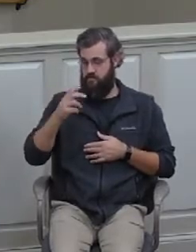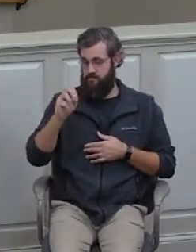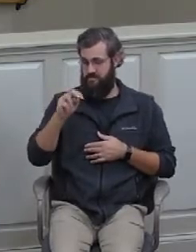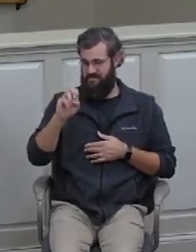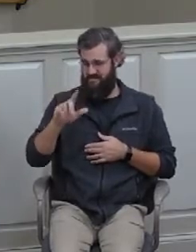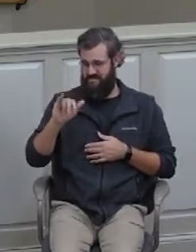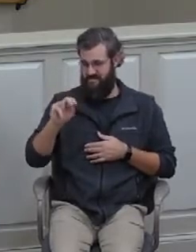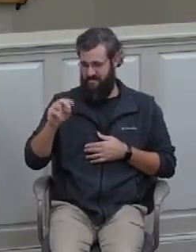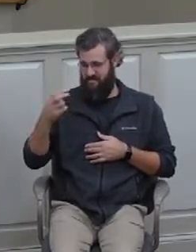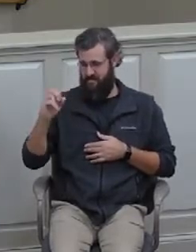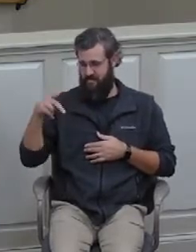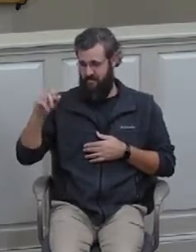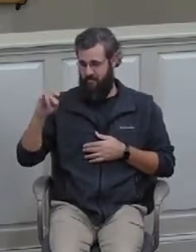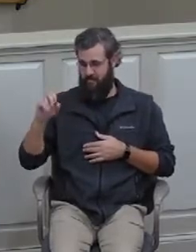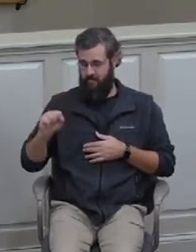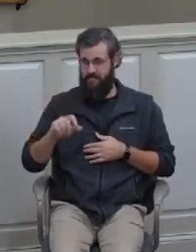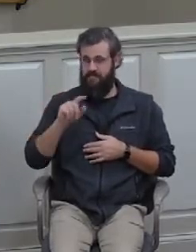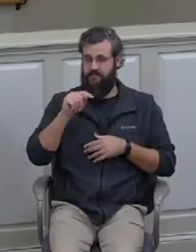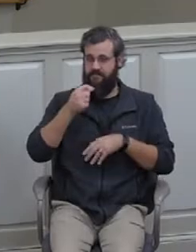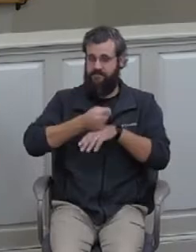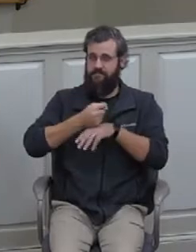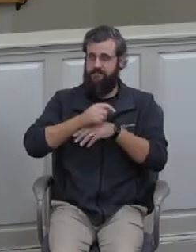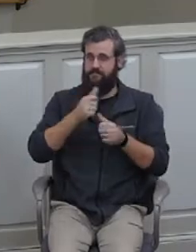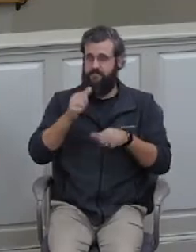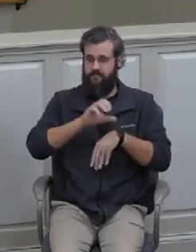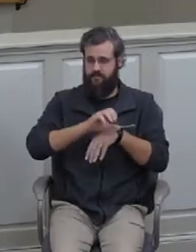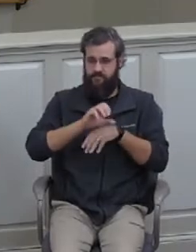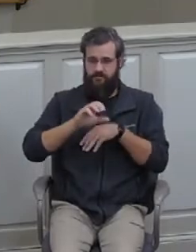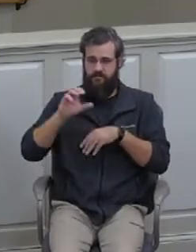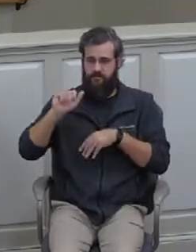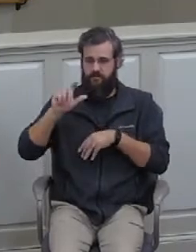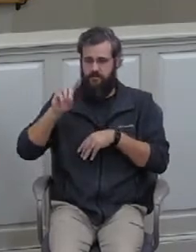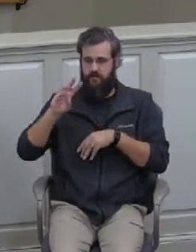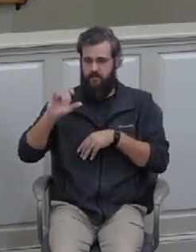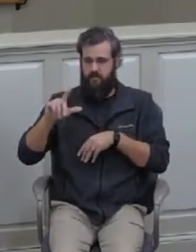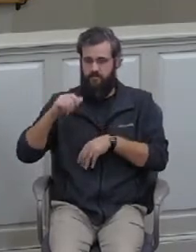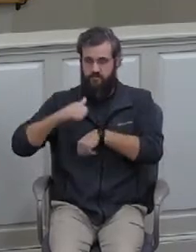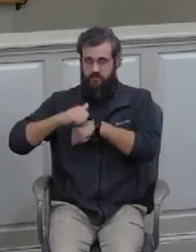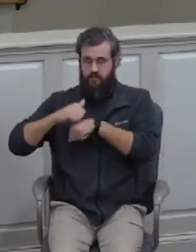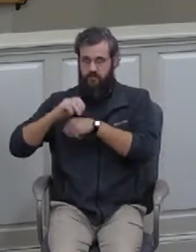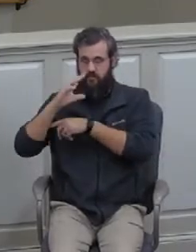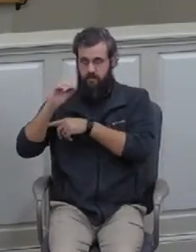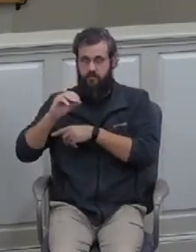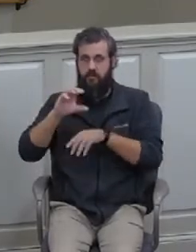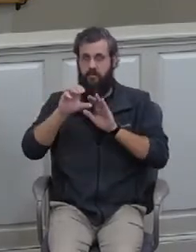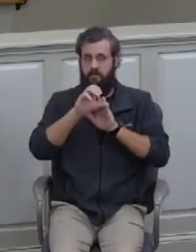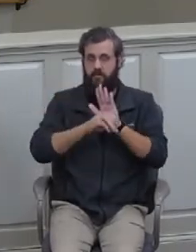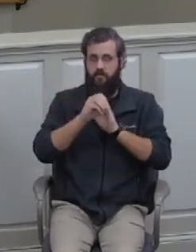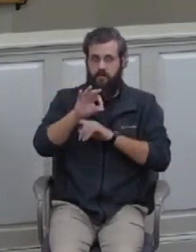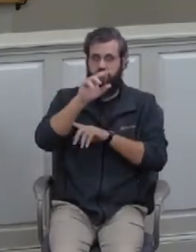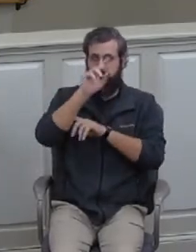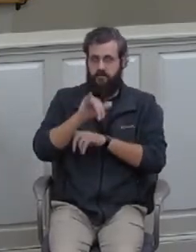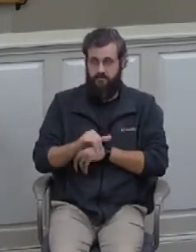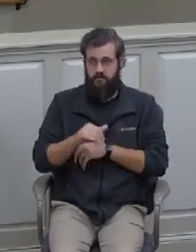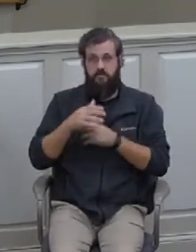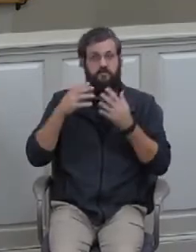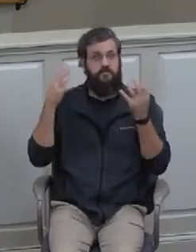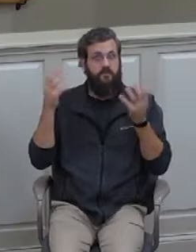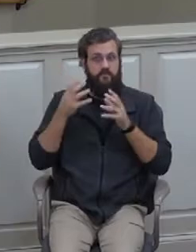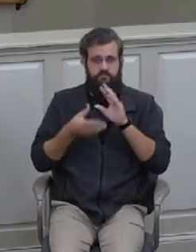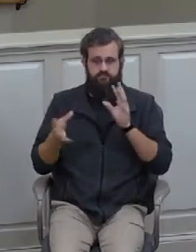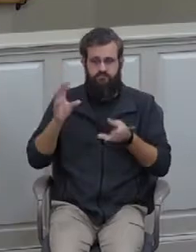Lynn Hopkins, Temple Baptist Church, Caldwell Stone Company Incorporated, and Commonwealth of Kentucky. consisting in the whole